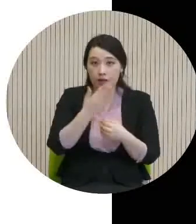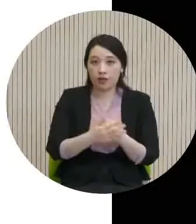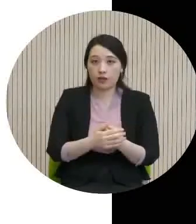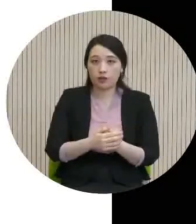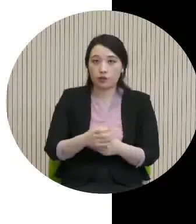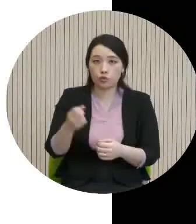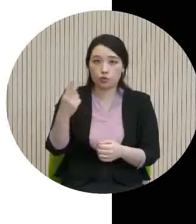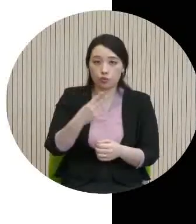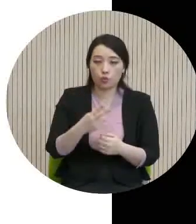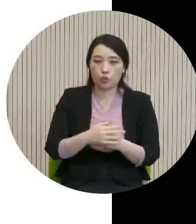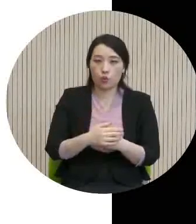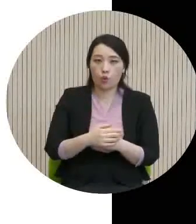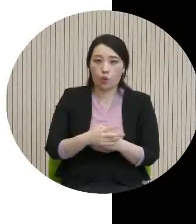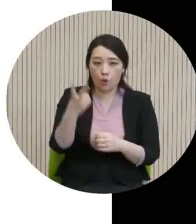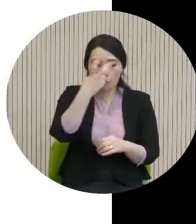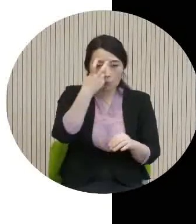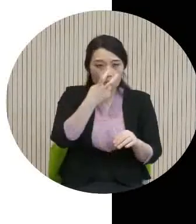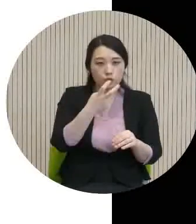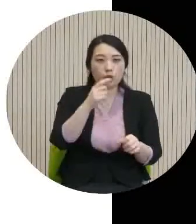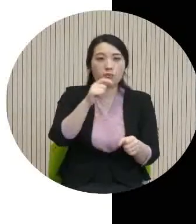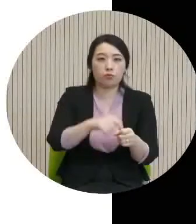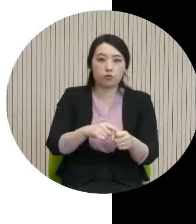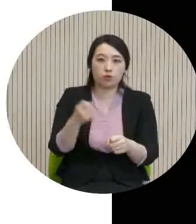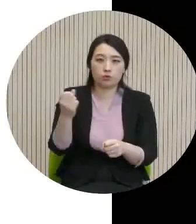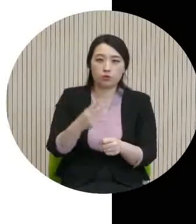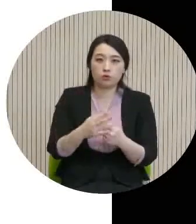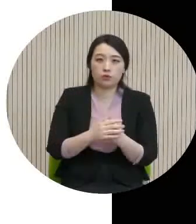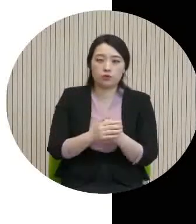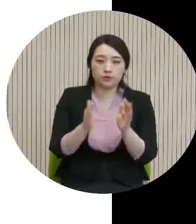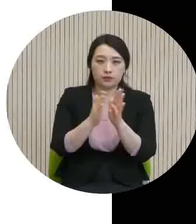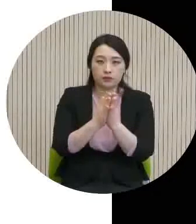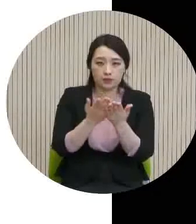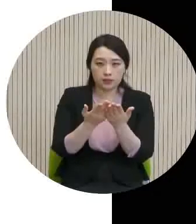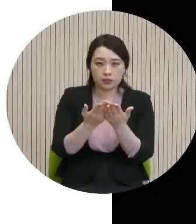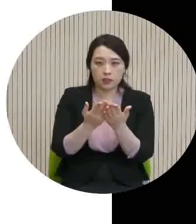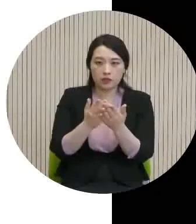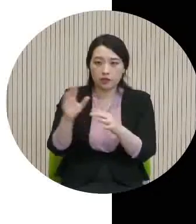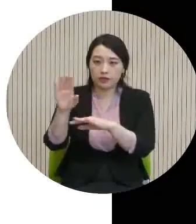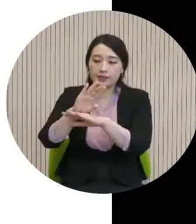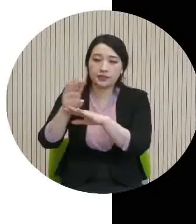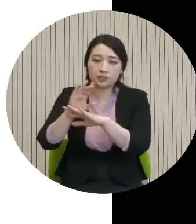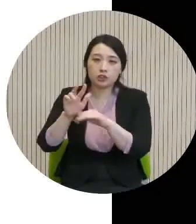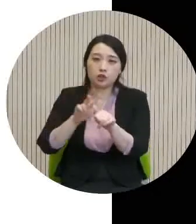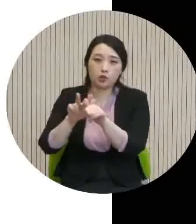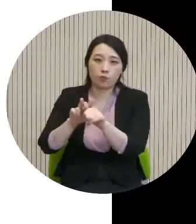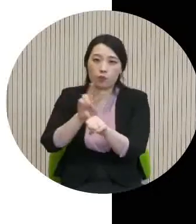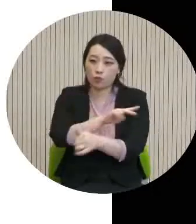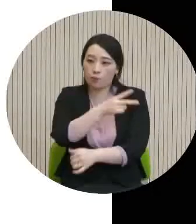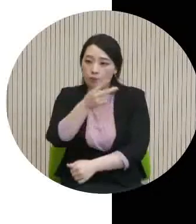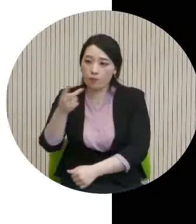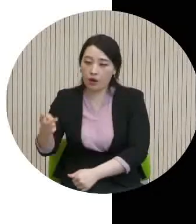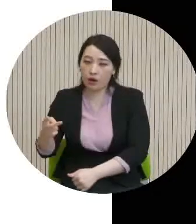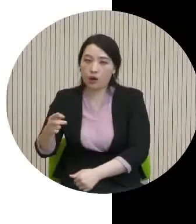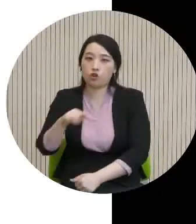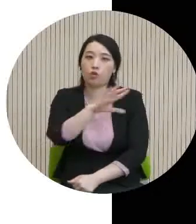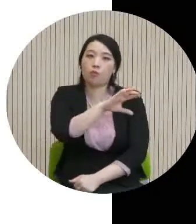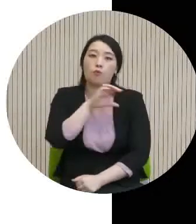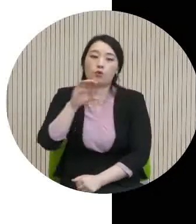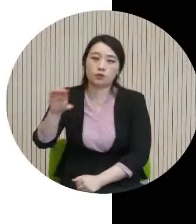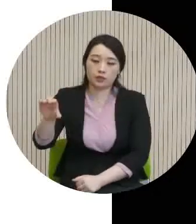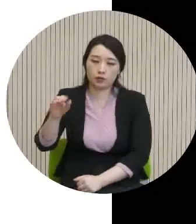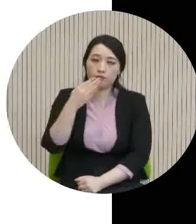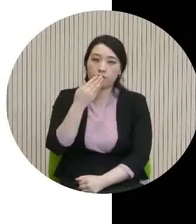to potentially also allow document supply or interlibrary loan by making copies.